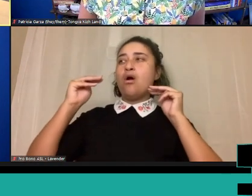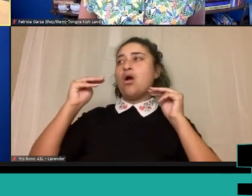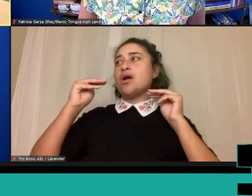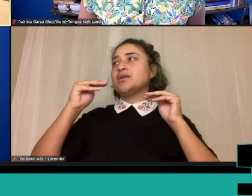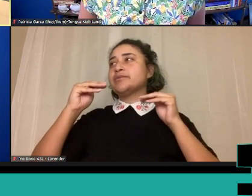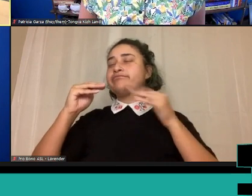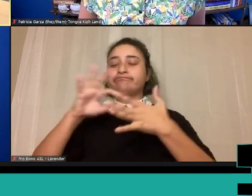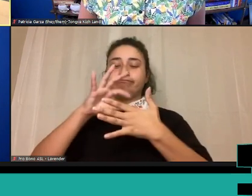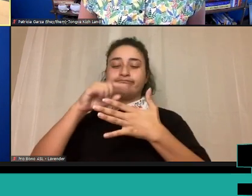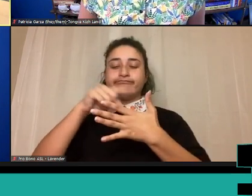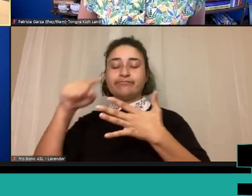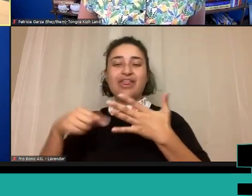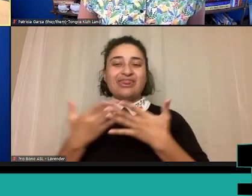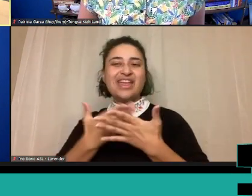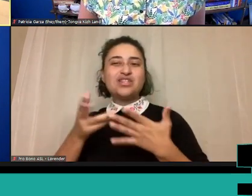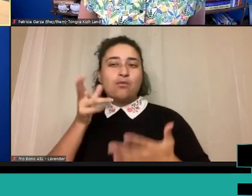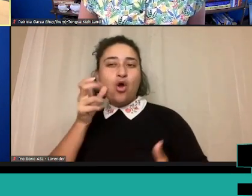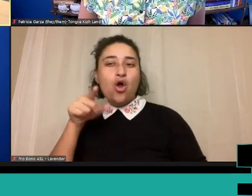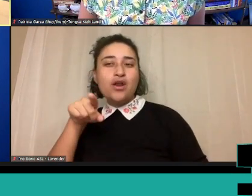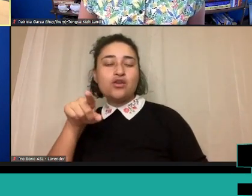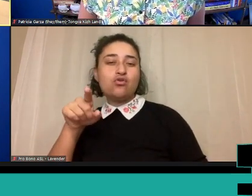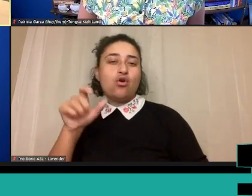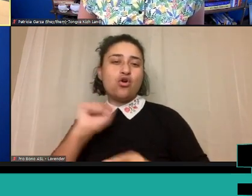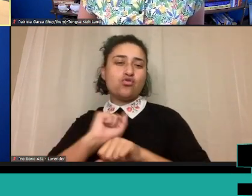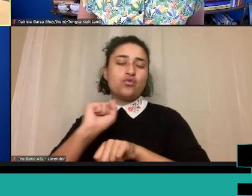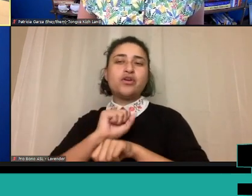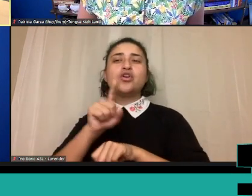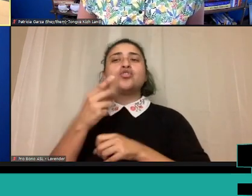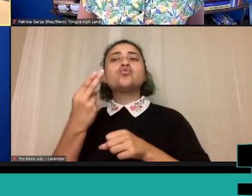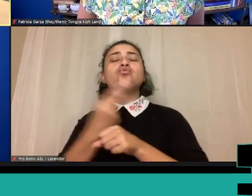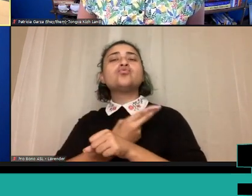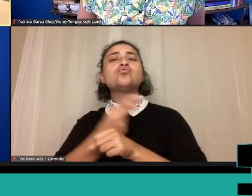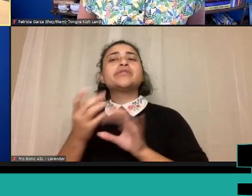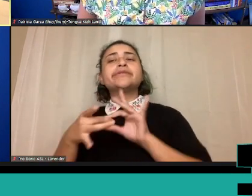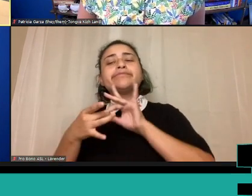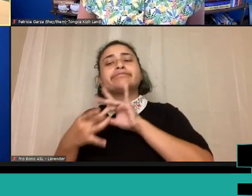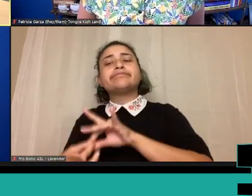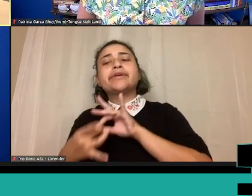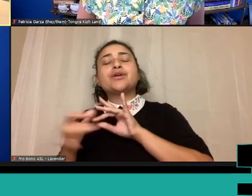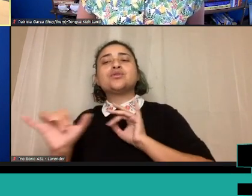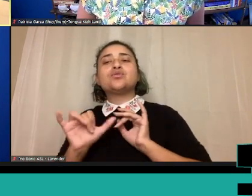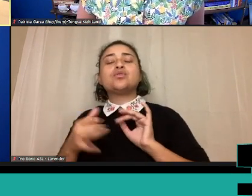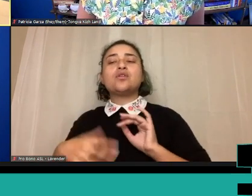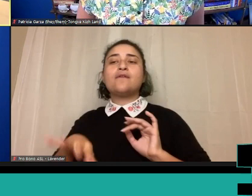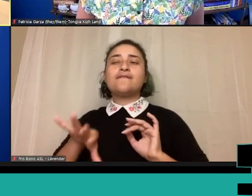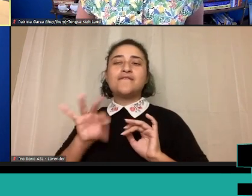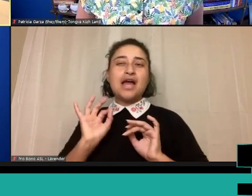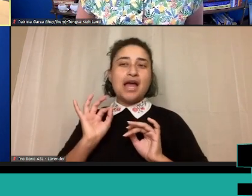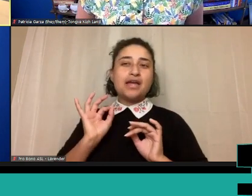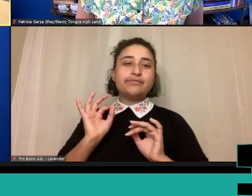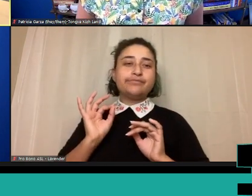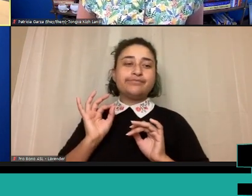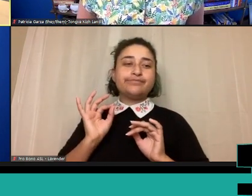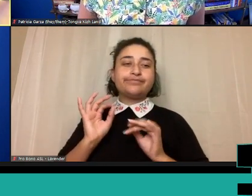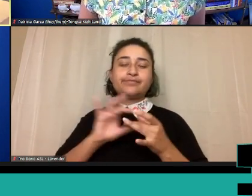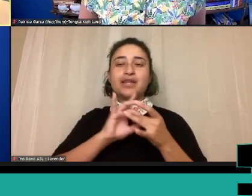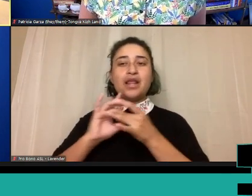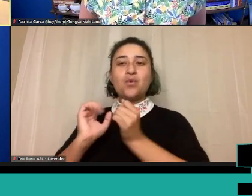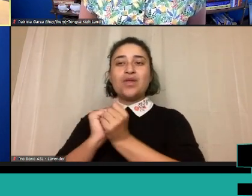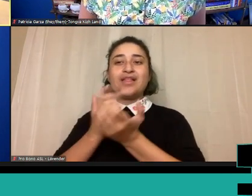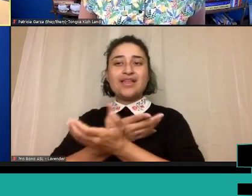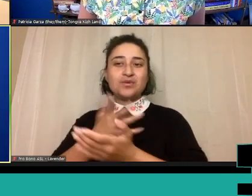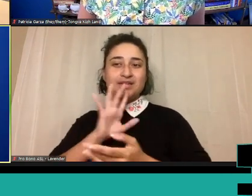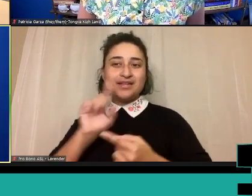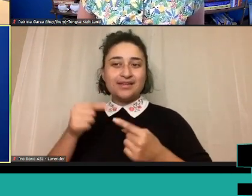your career, or that you use as an anchor as well, that you find relate to these themes that we're talking about this evening or